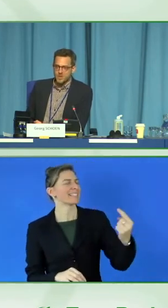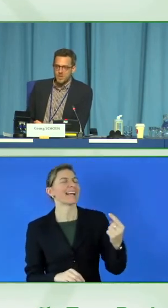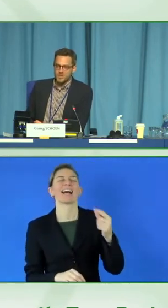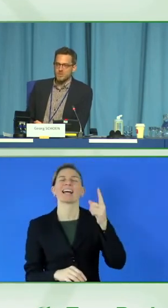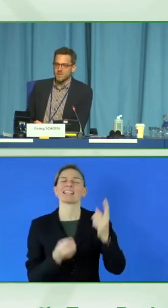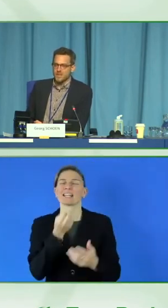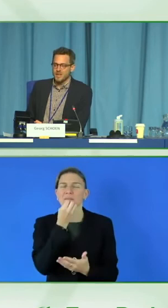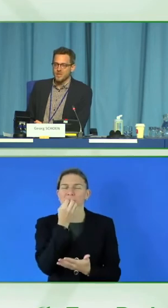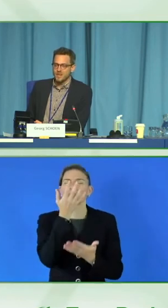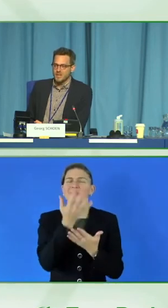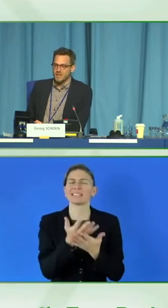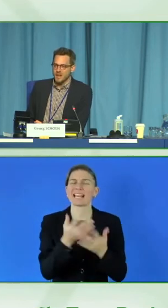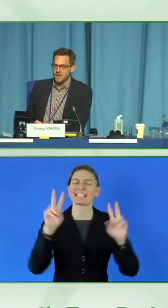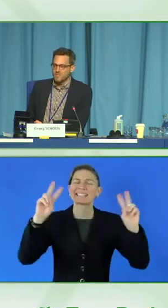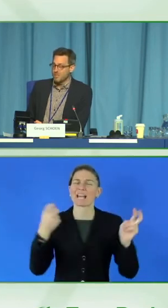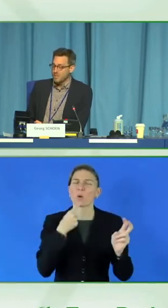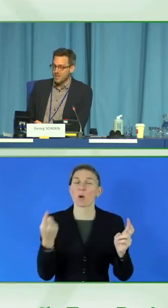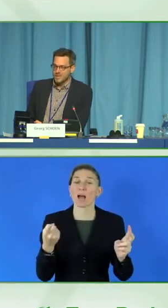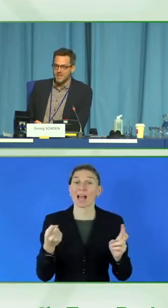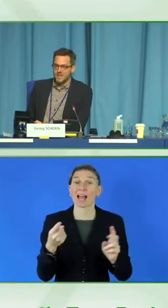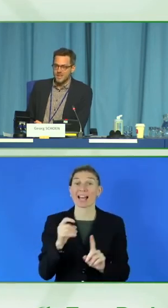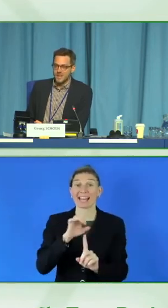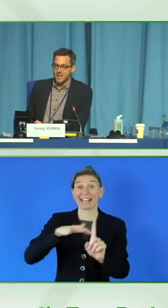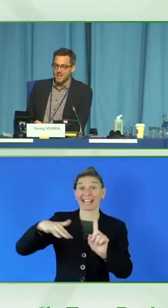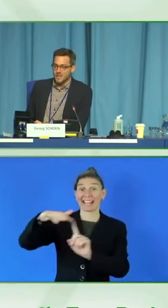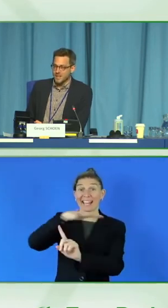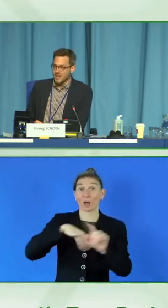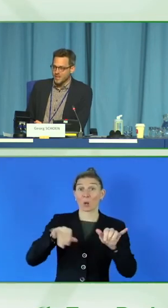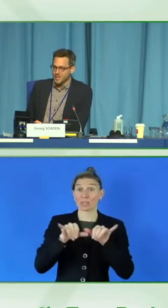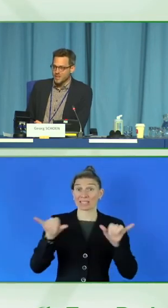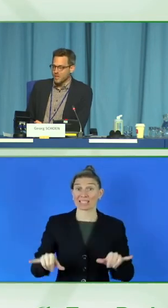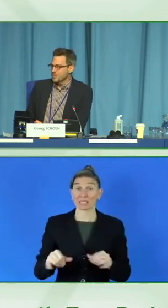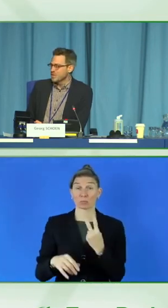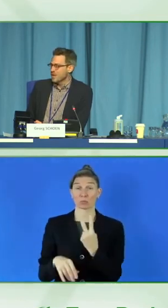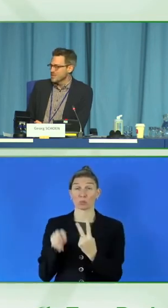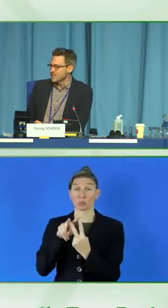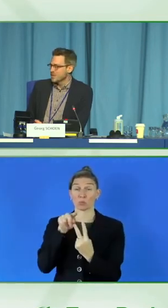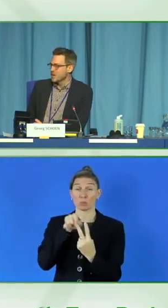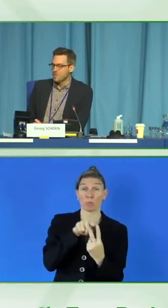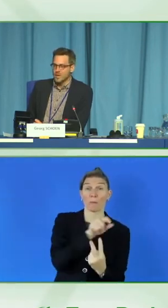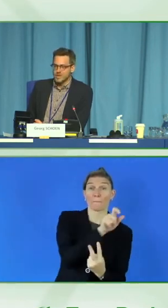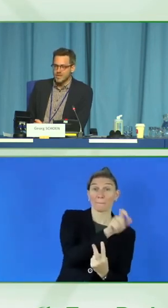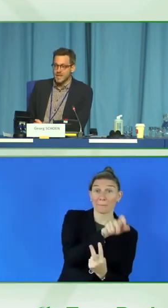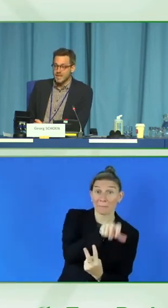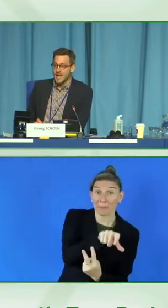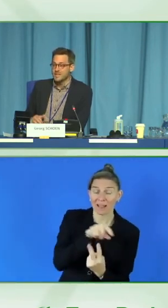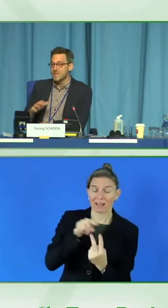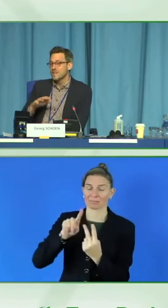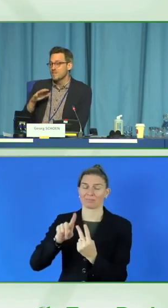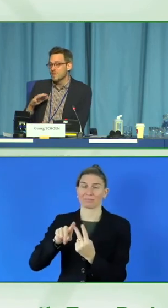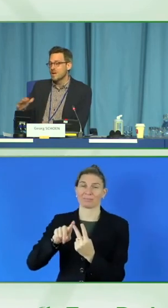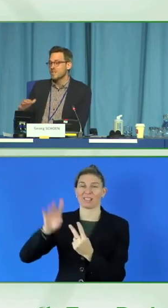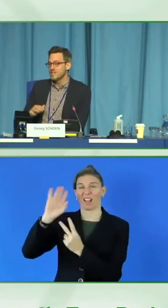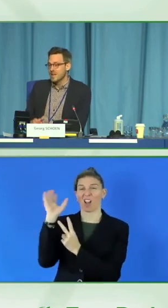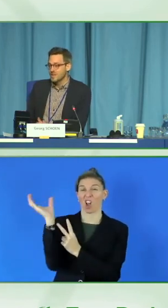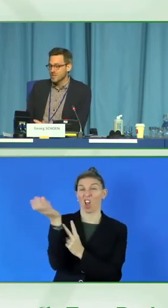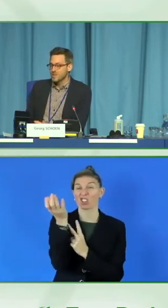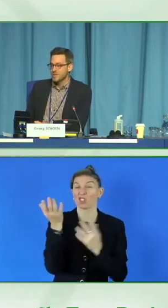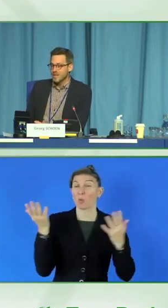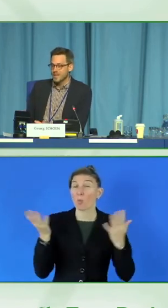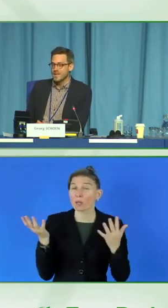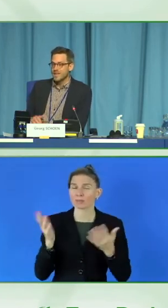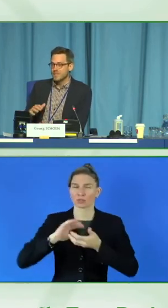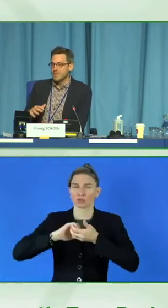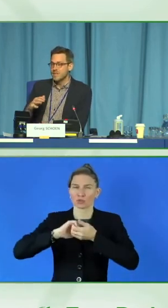the two most important ingredients are people and a culture of trust and collaboration. And I think from our